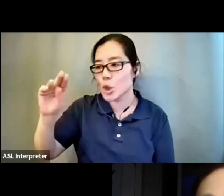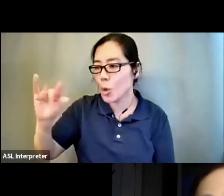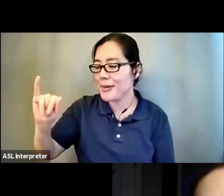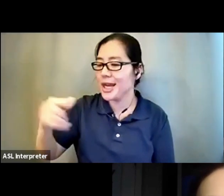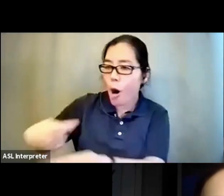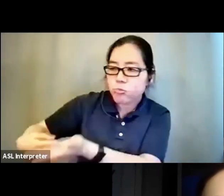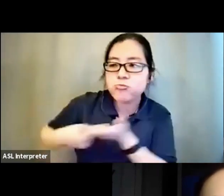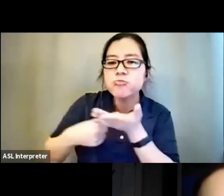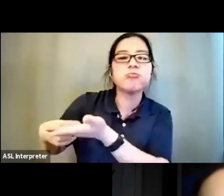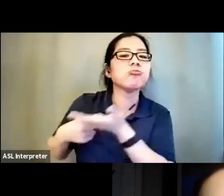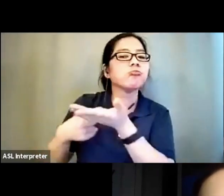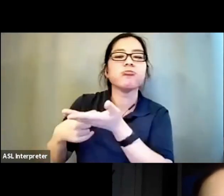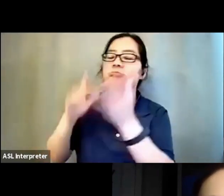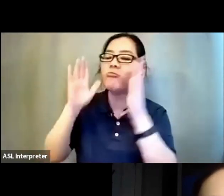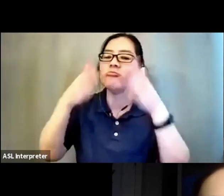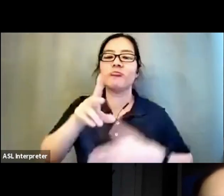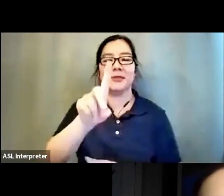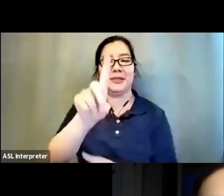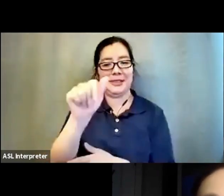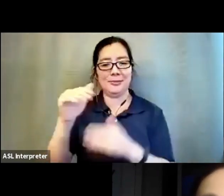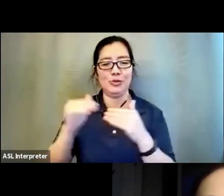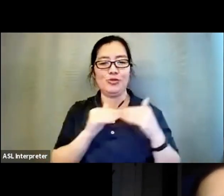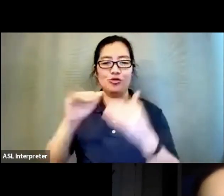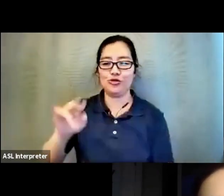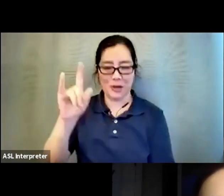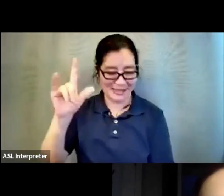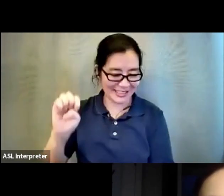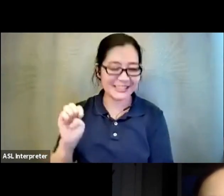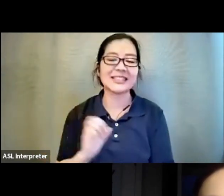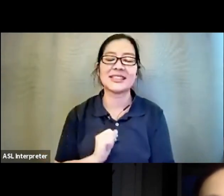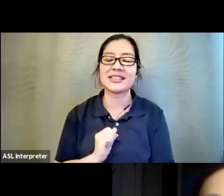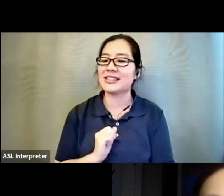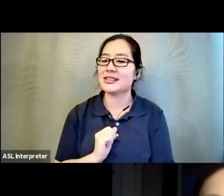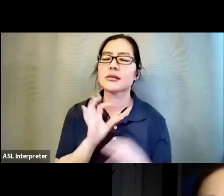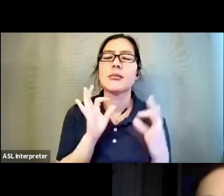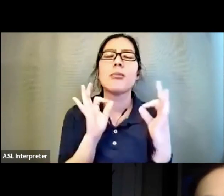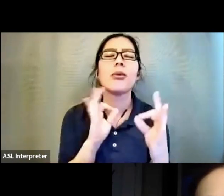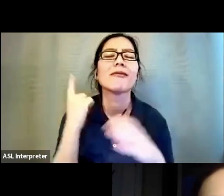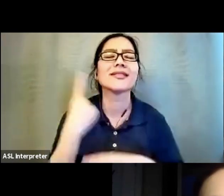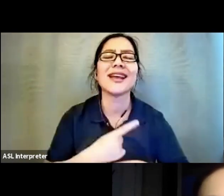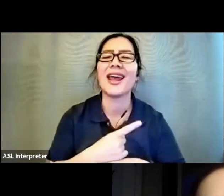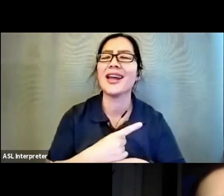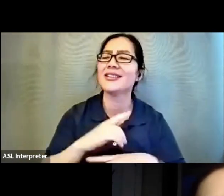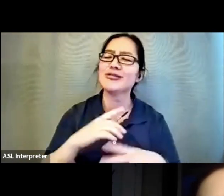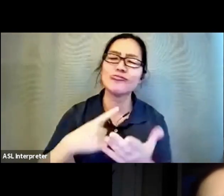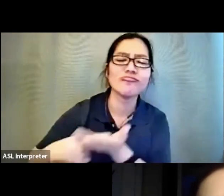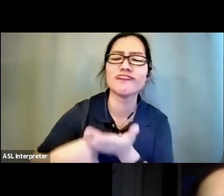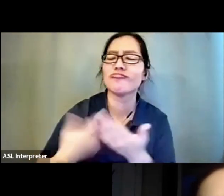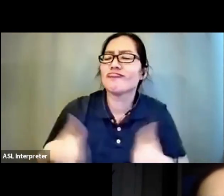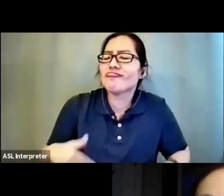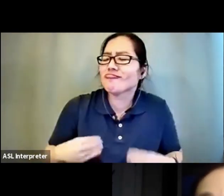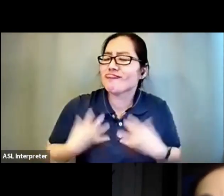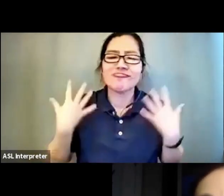about disability justice. What a perfect day to have this really important conversation